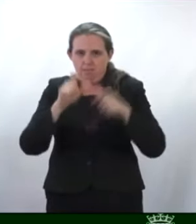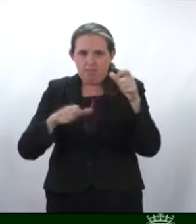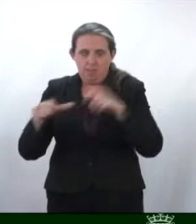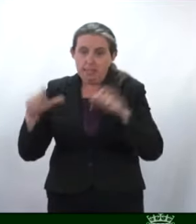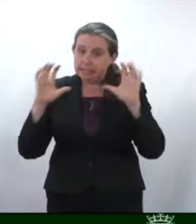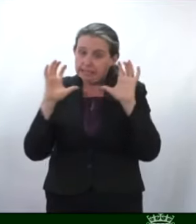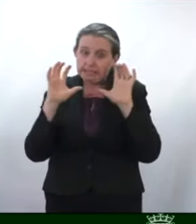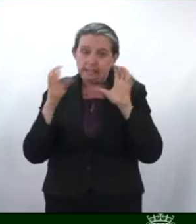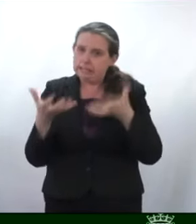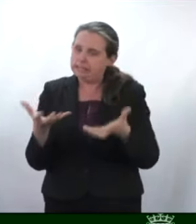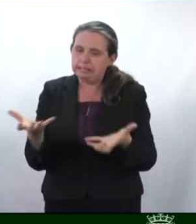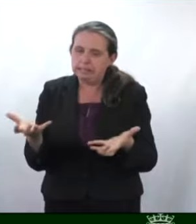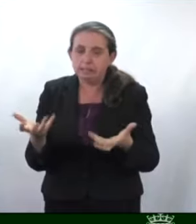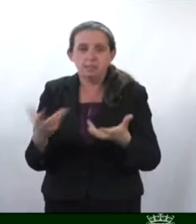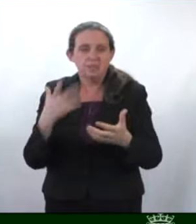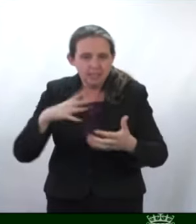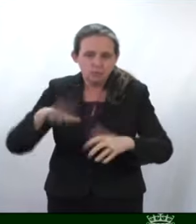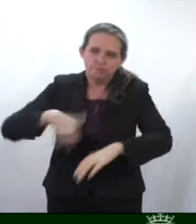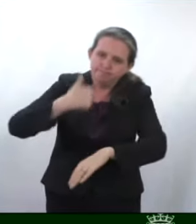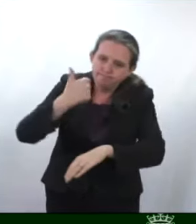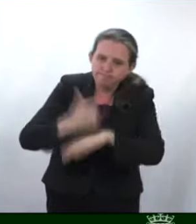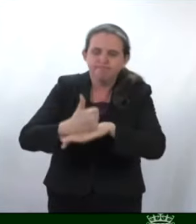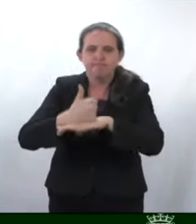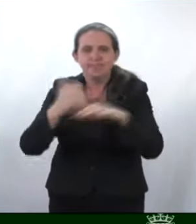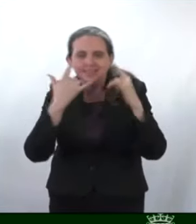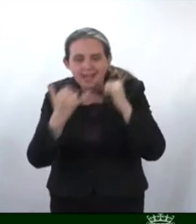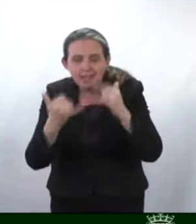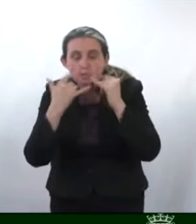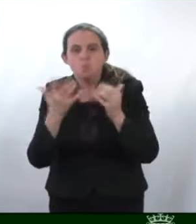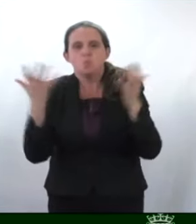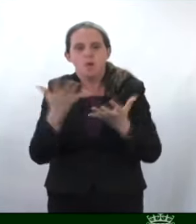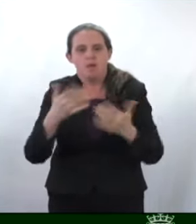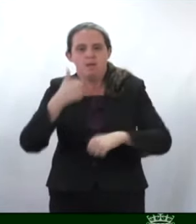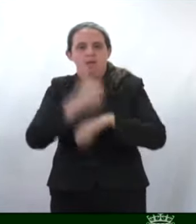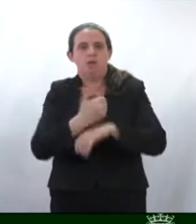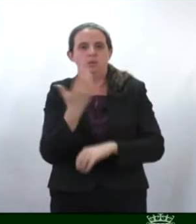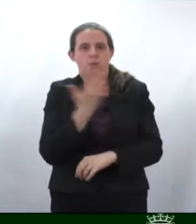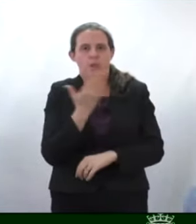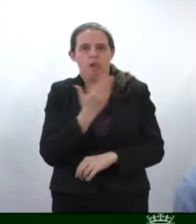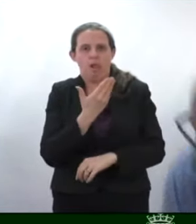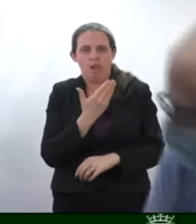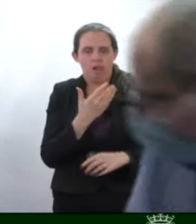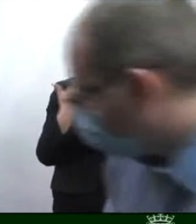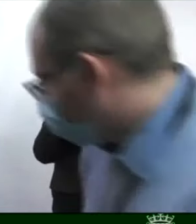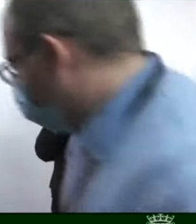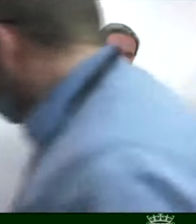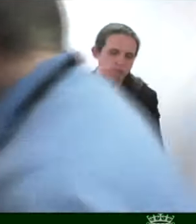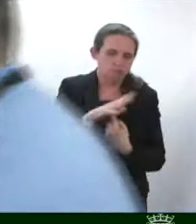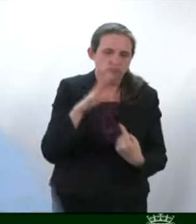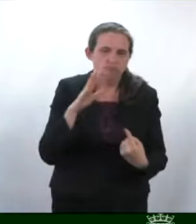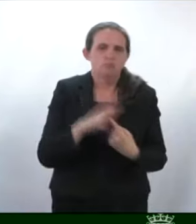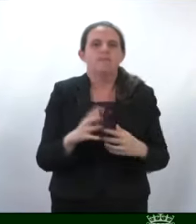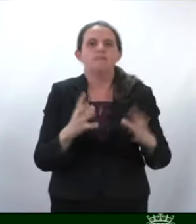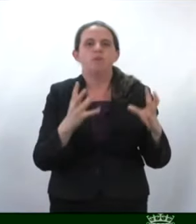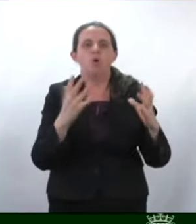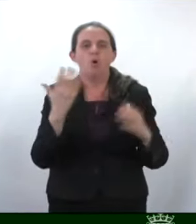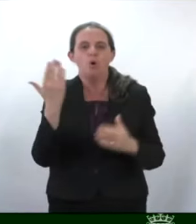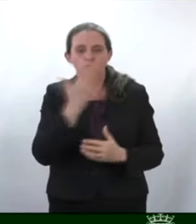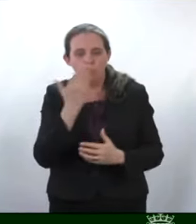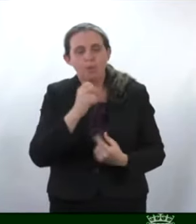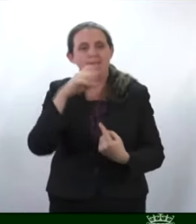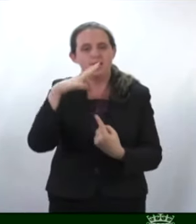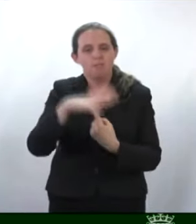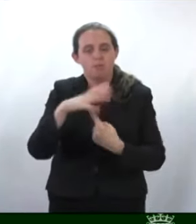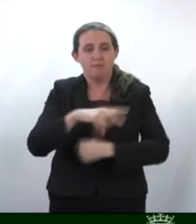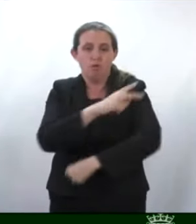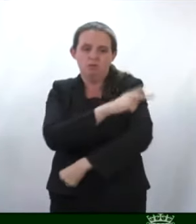be put to rest if testing in schools occurred more frequently for both students and staff. So could the Minister please let